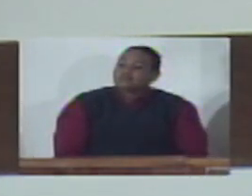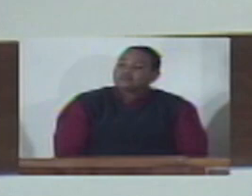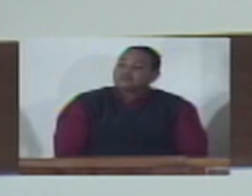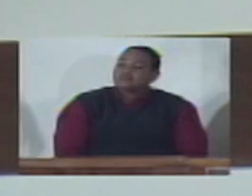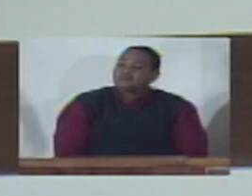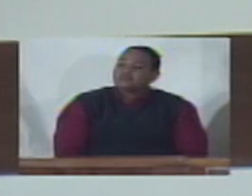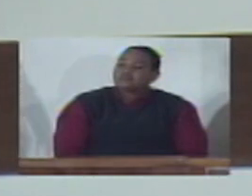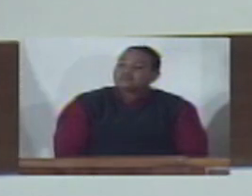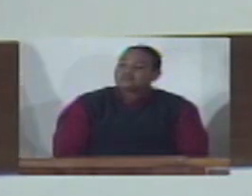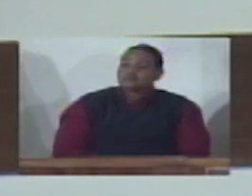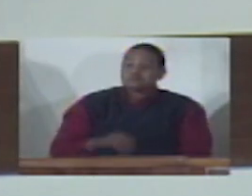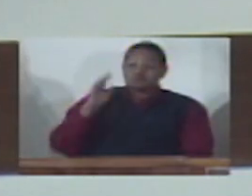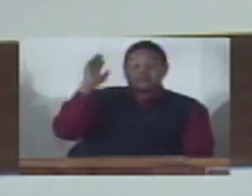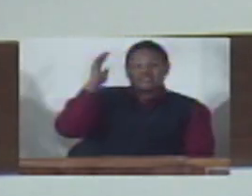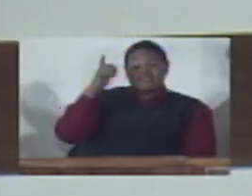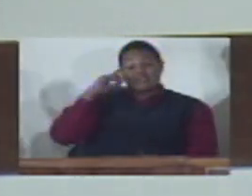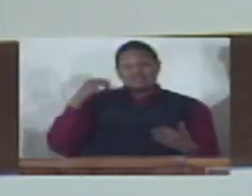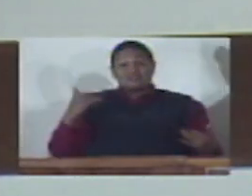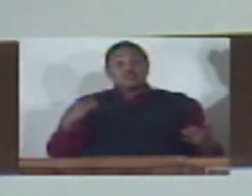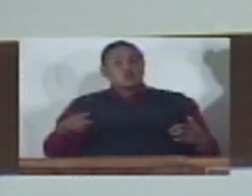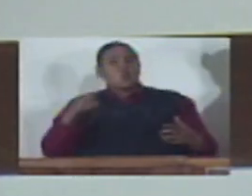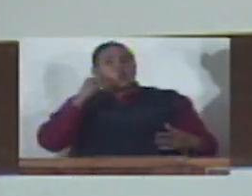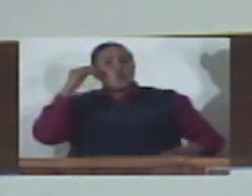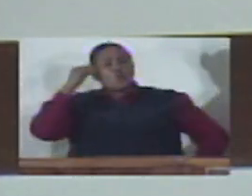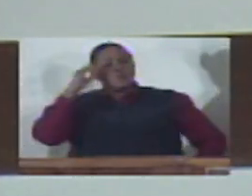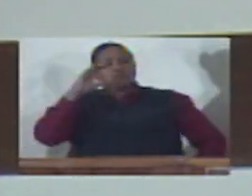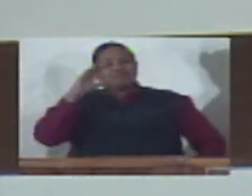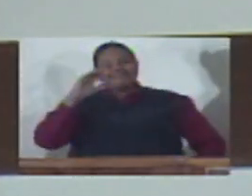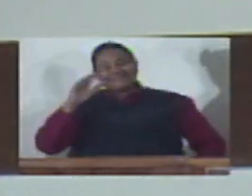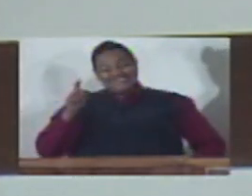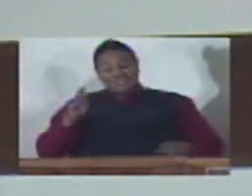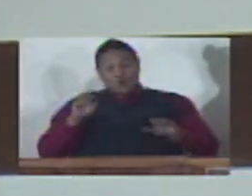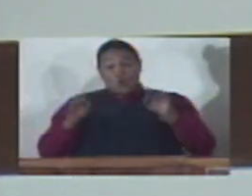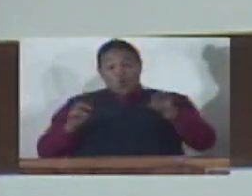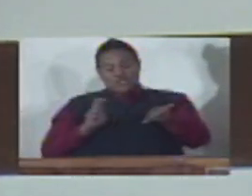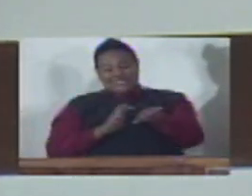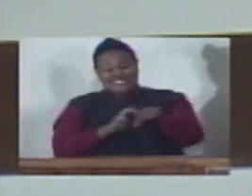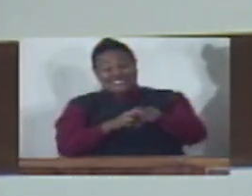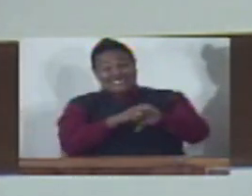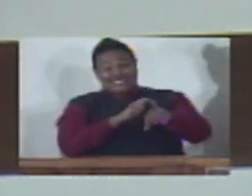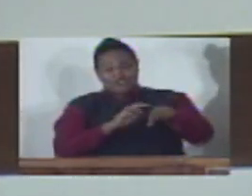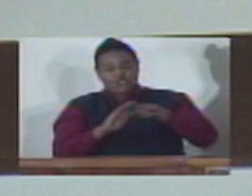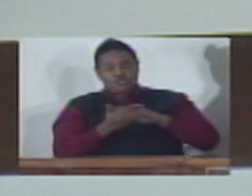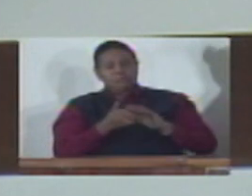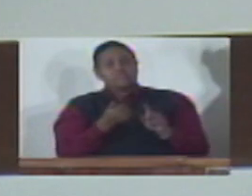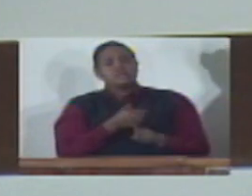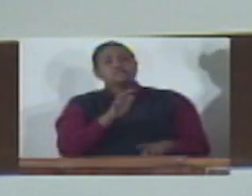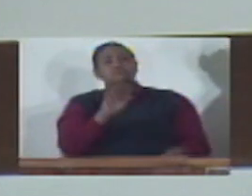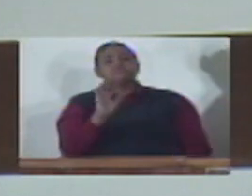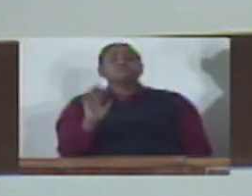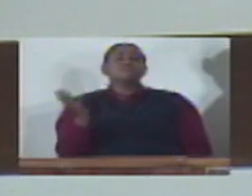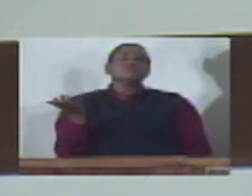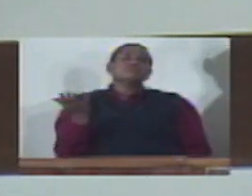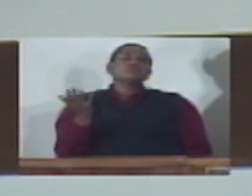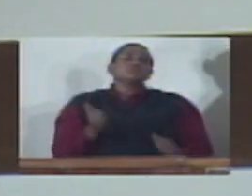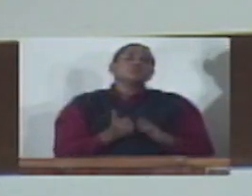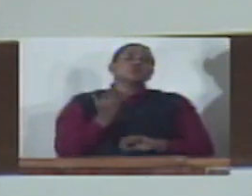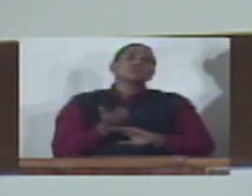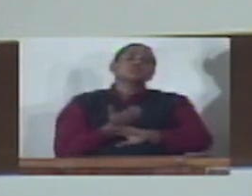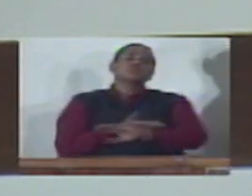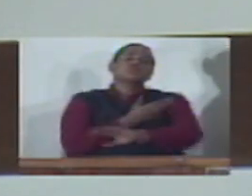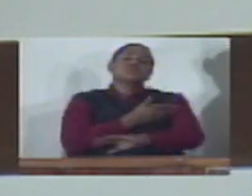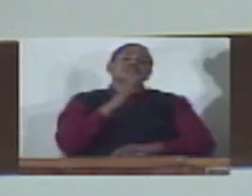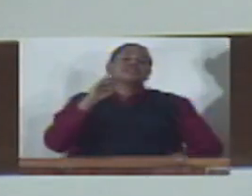be noted that the Home Circuit Court was the most improved division, with an increase of roughly 57 percentage